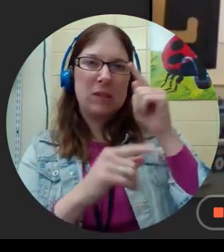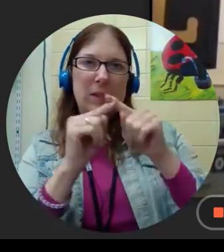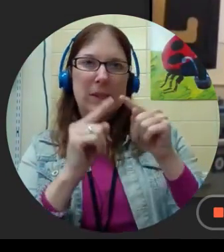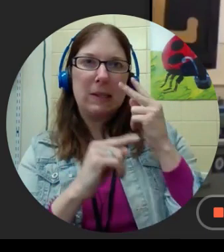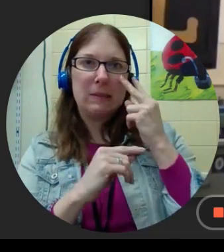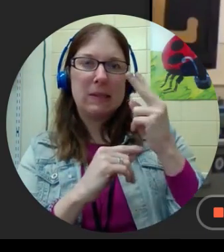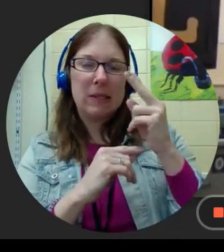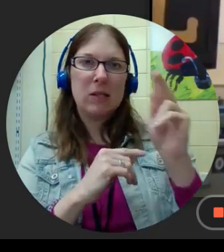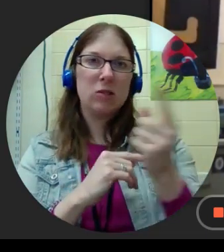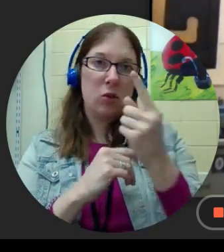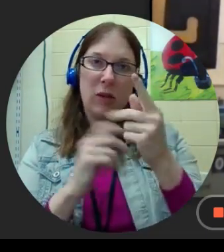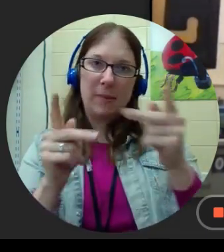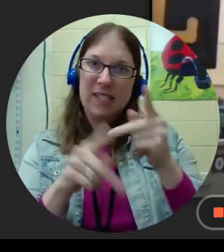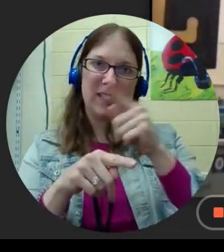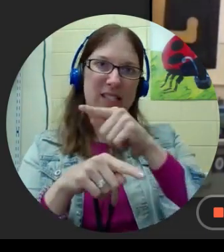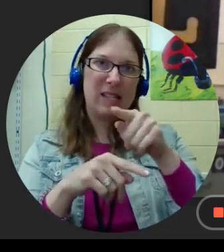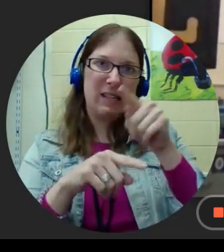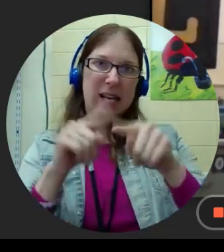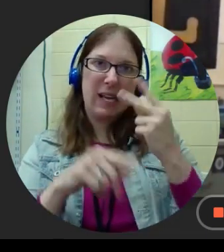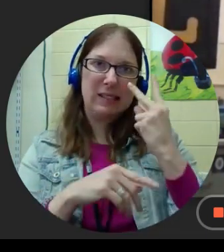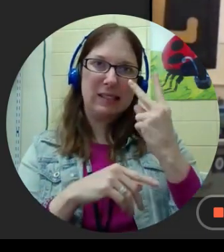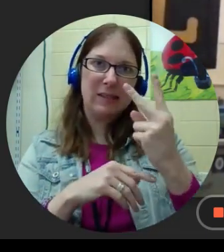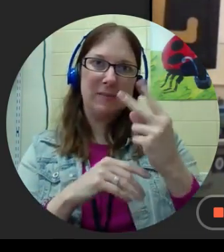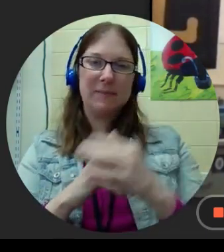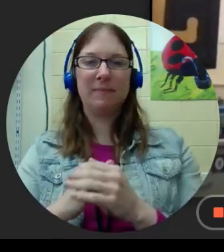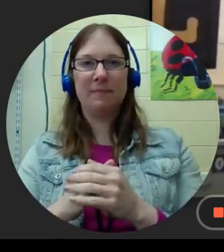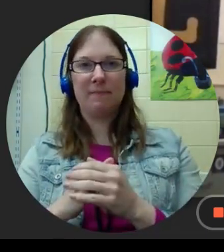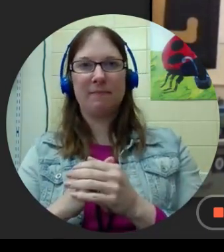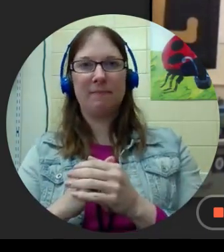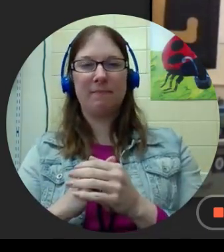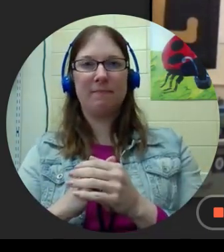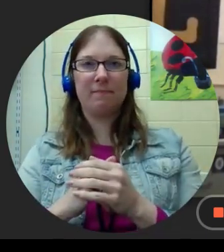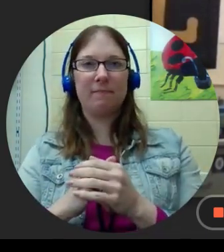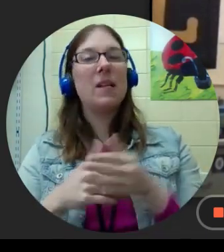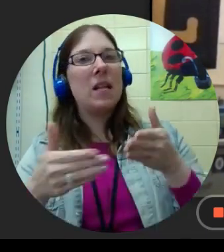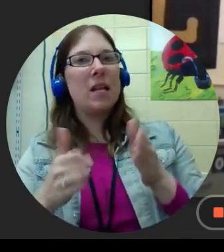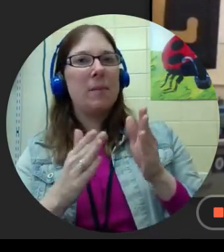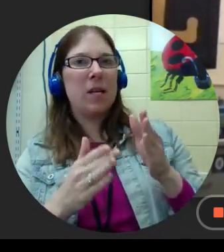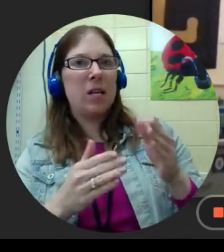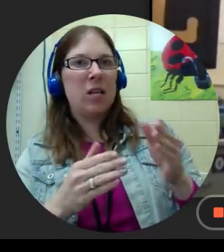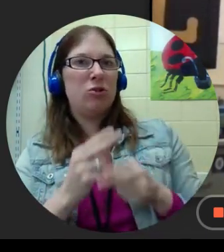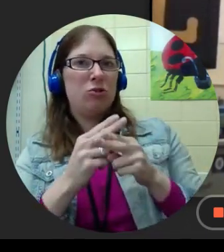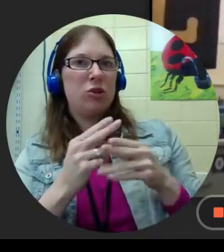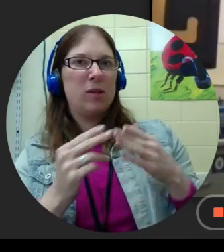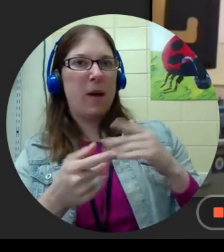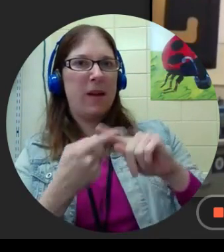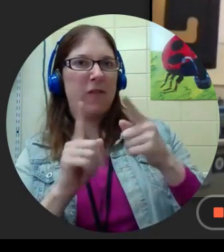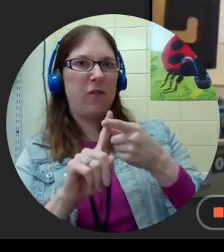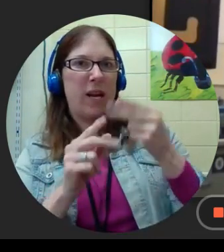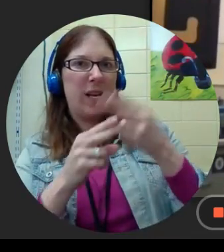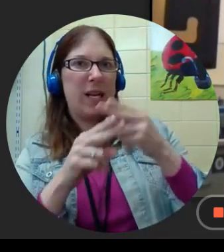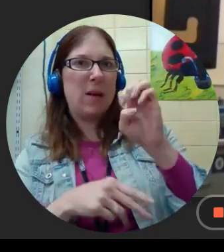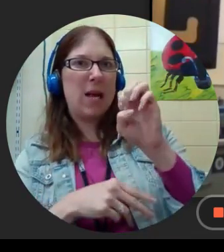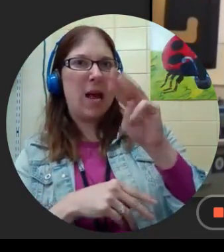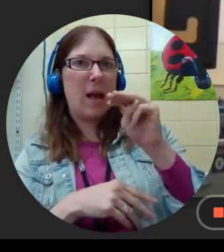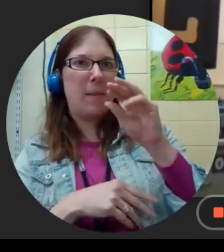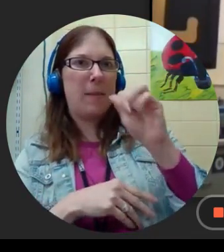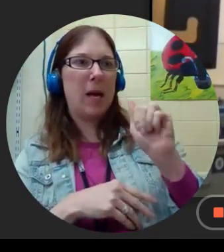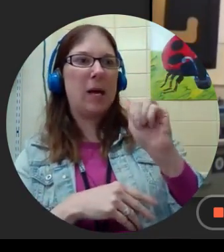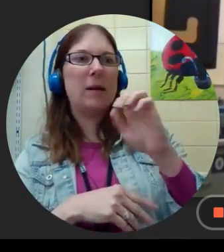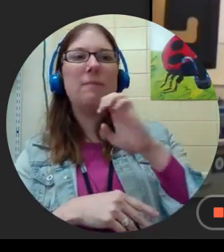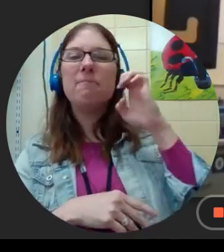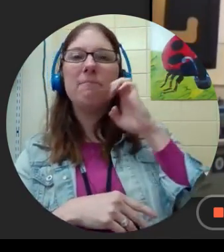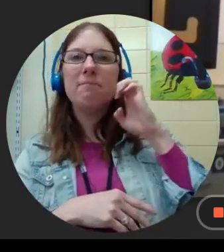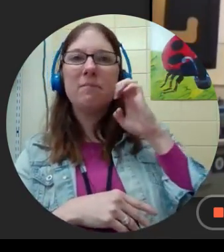only place they can't see. Let me introduce you to my friend Emma. Emma likes to go kayaking. Emma